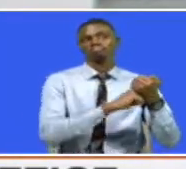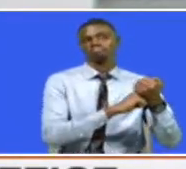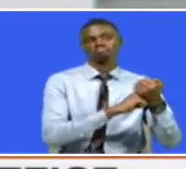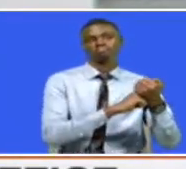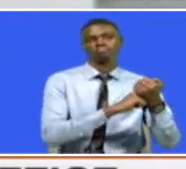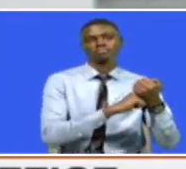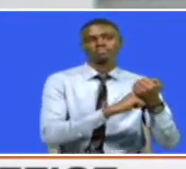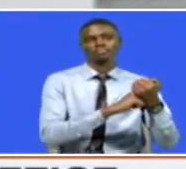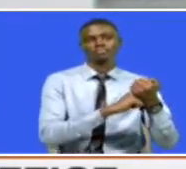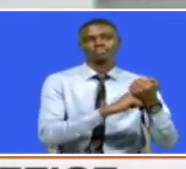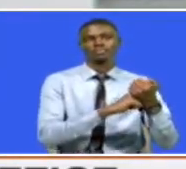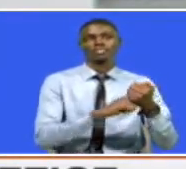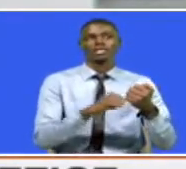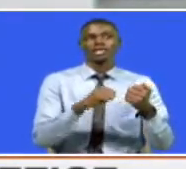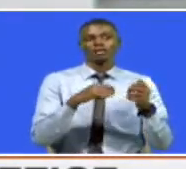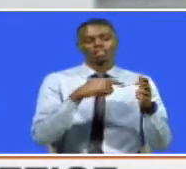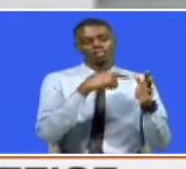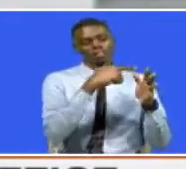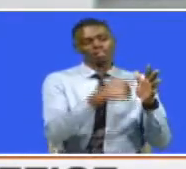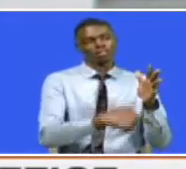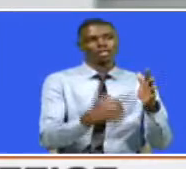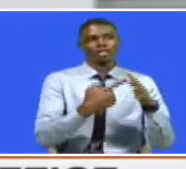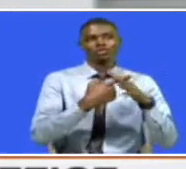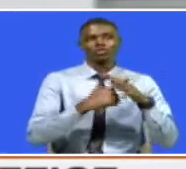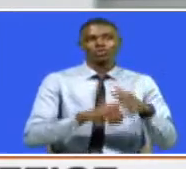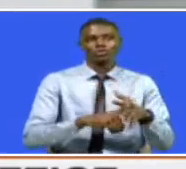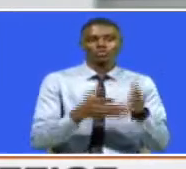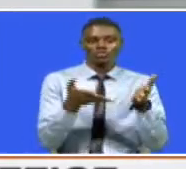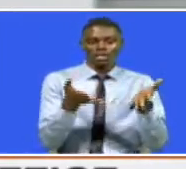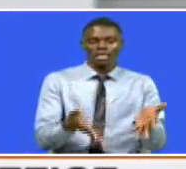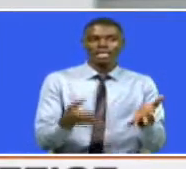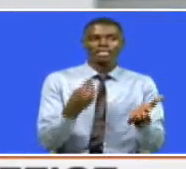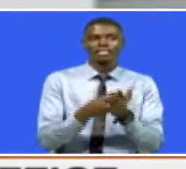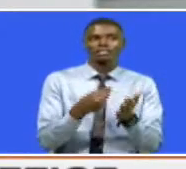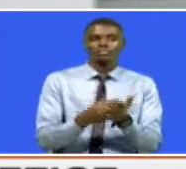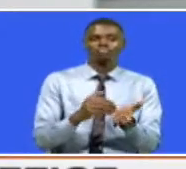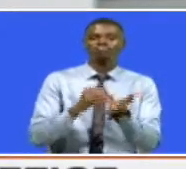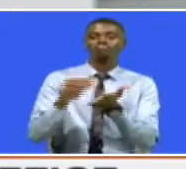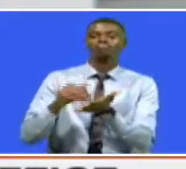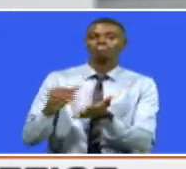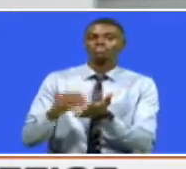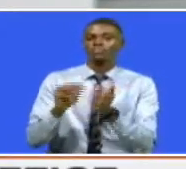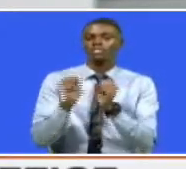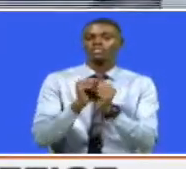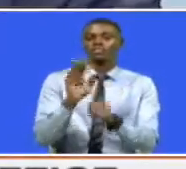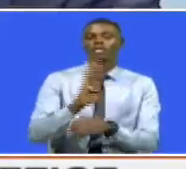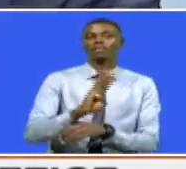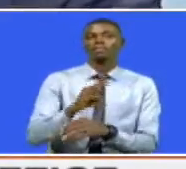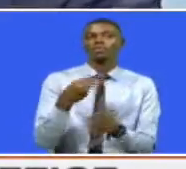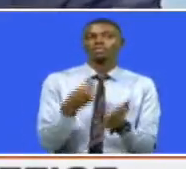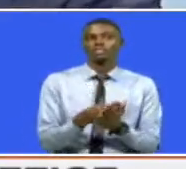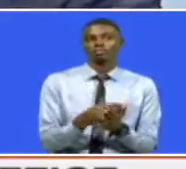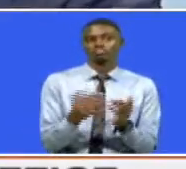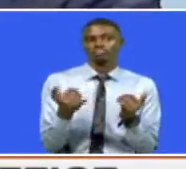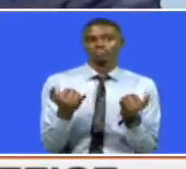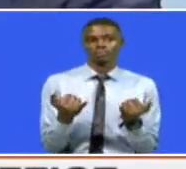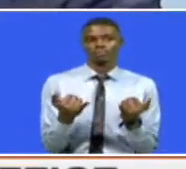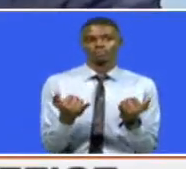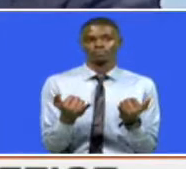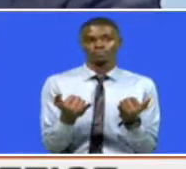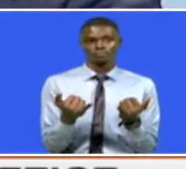donations. Yes. Which of this is a source of the current money that's being disbursed? Over 10 billion shillings so far. You see,